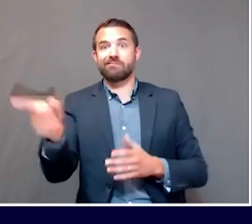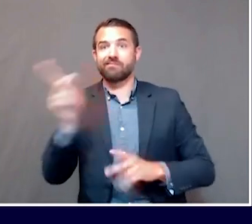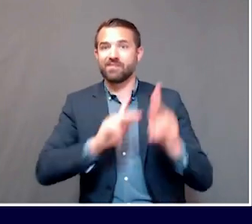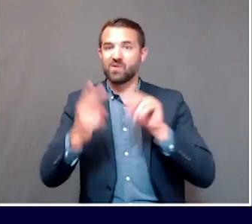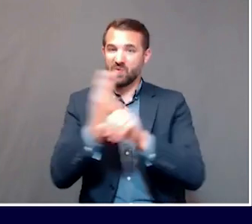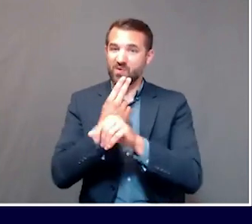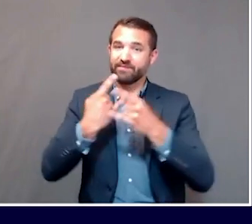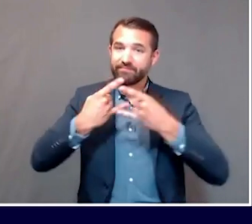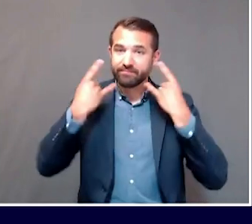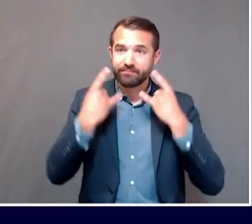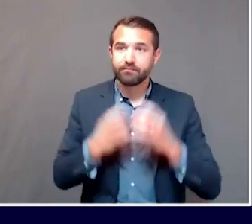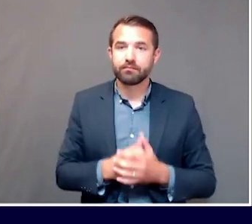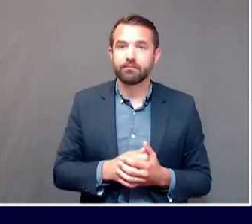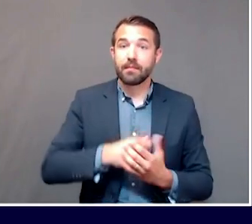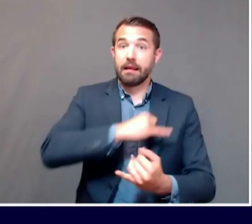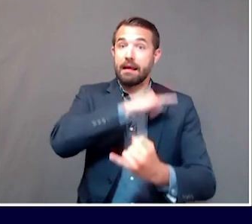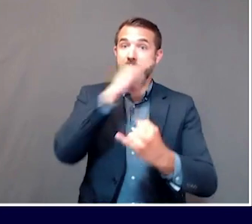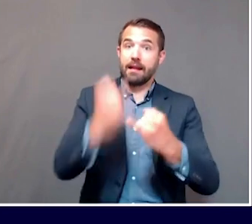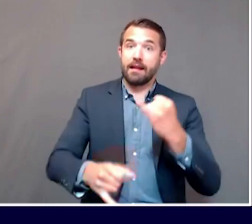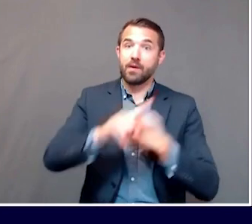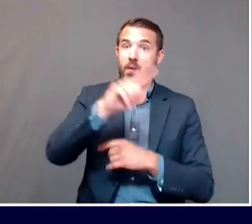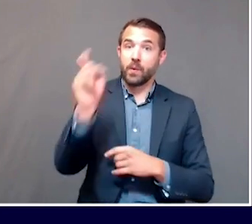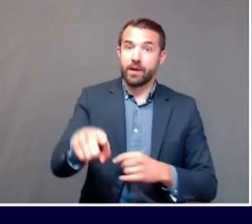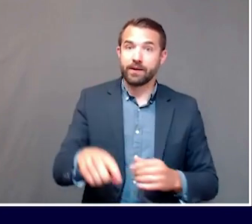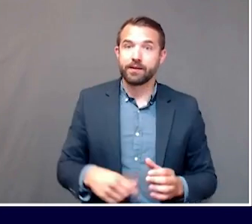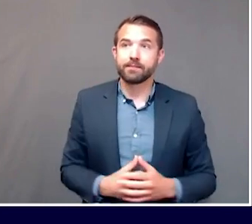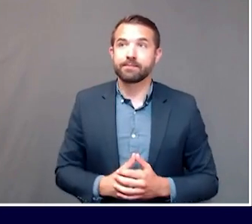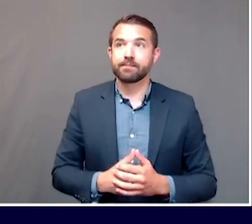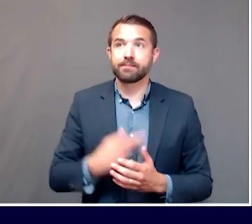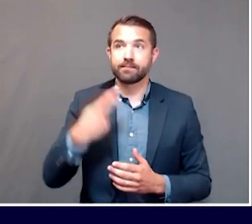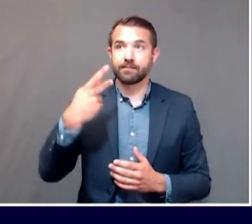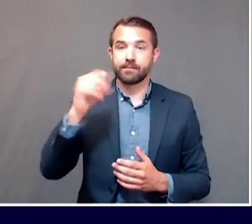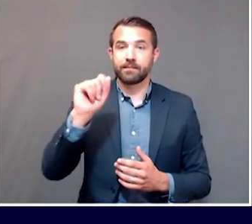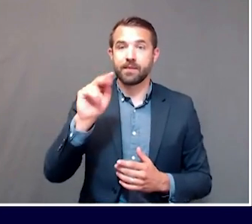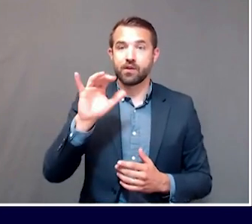And the last question for the afternoon goes to Patrick Whittle from the AP.